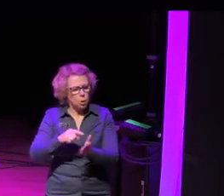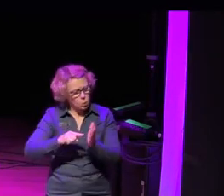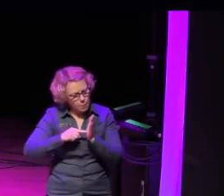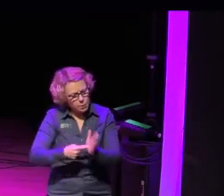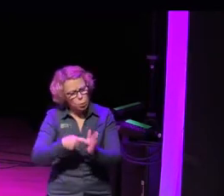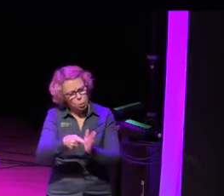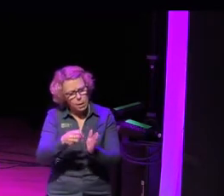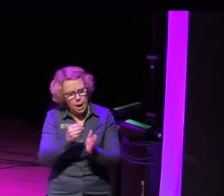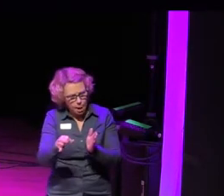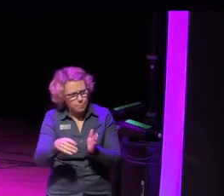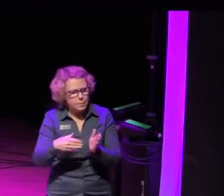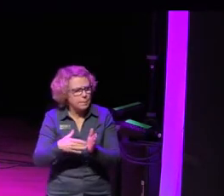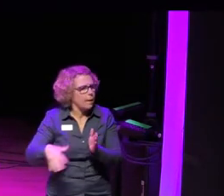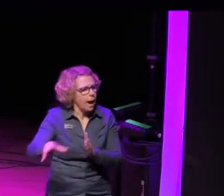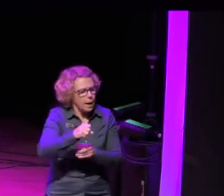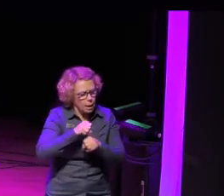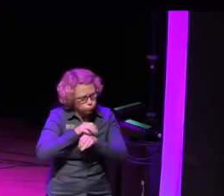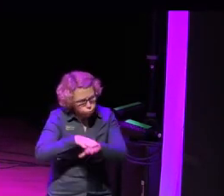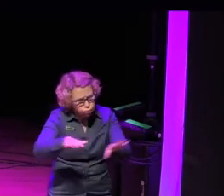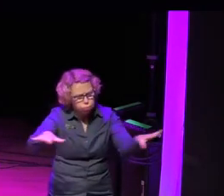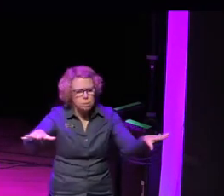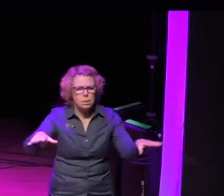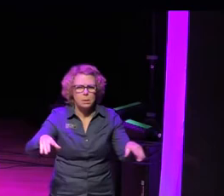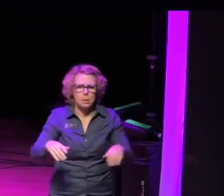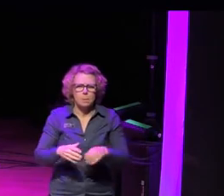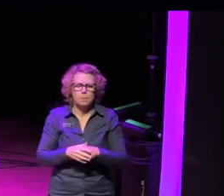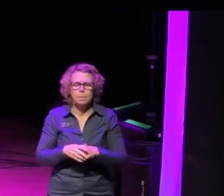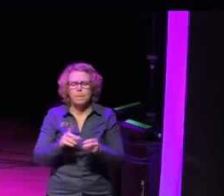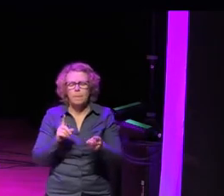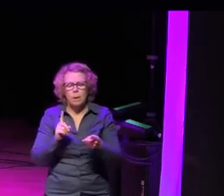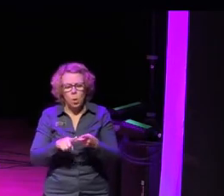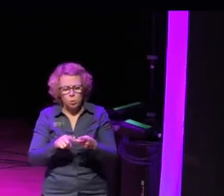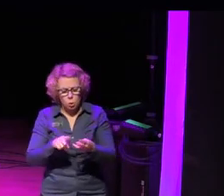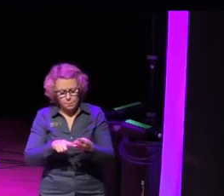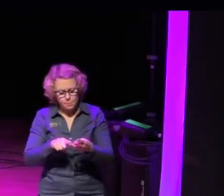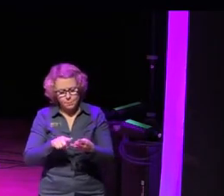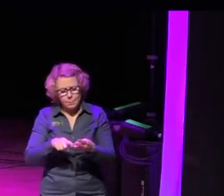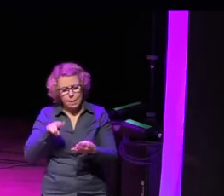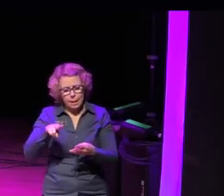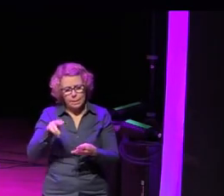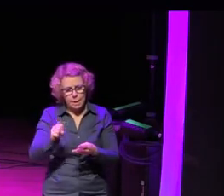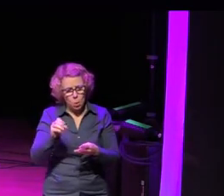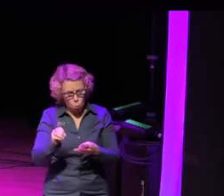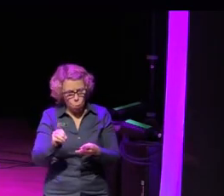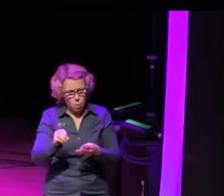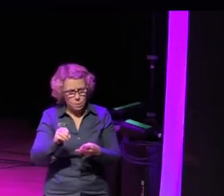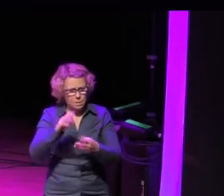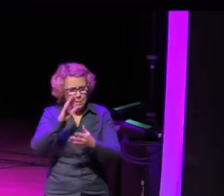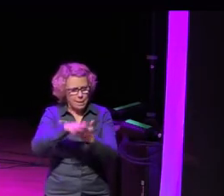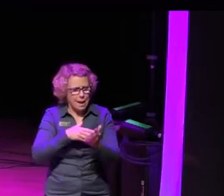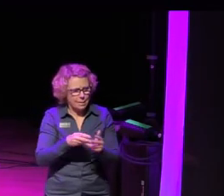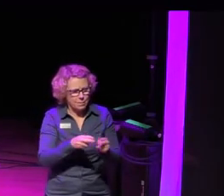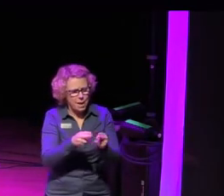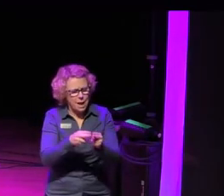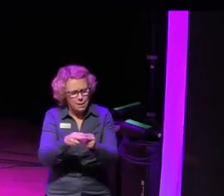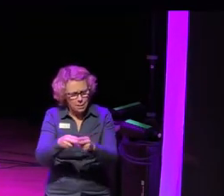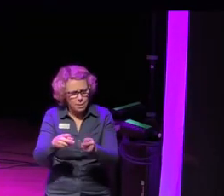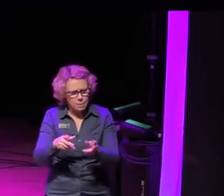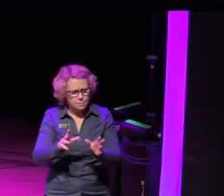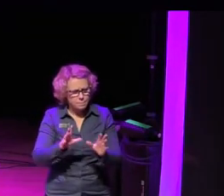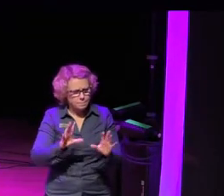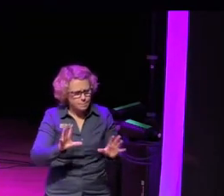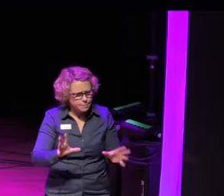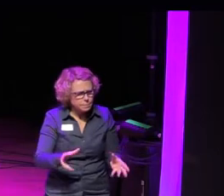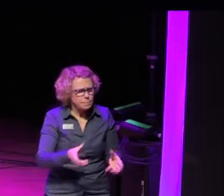in public. Finally, we will also hear about some NGO networks sort of teaming up